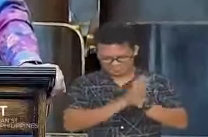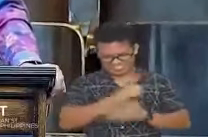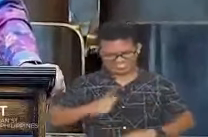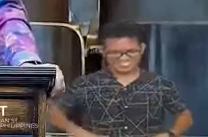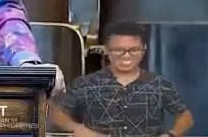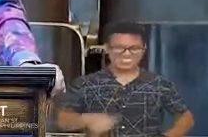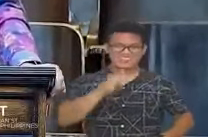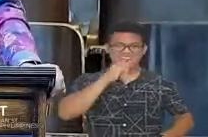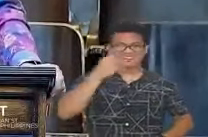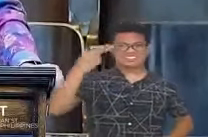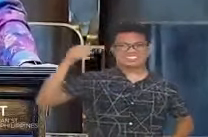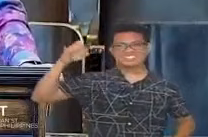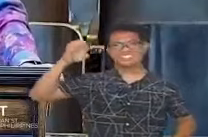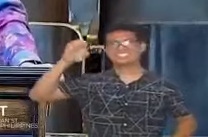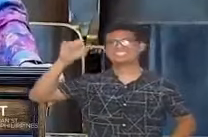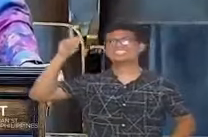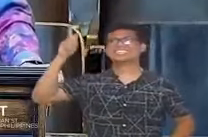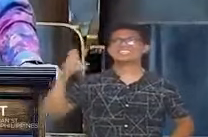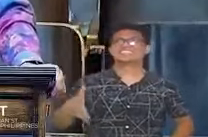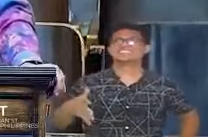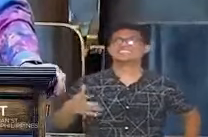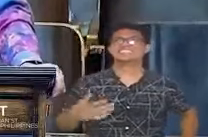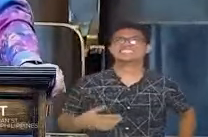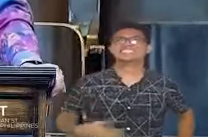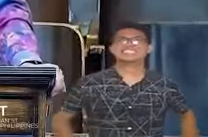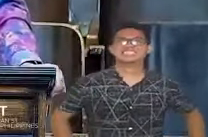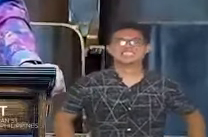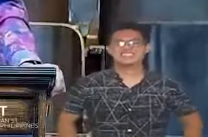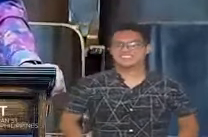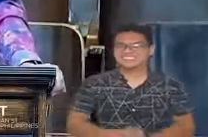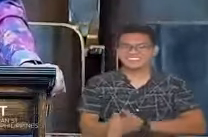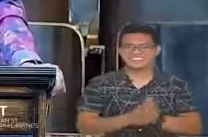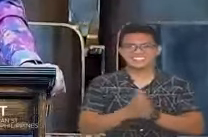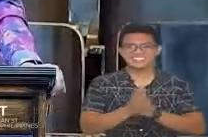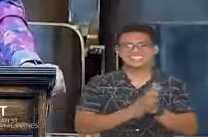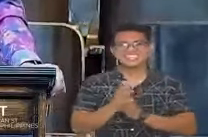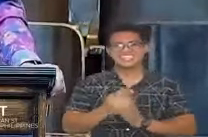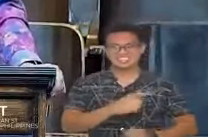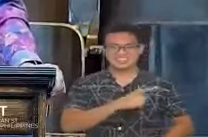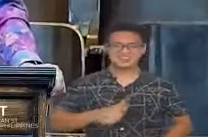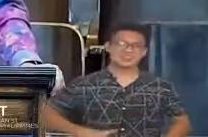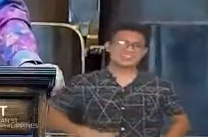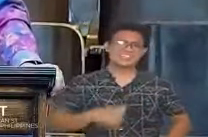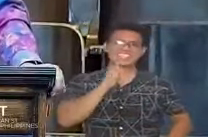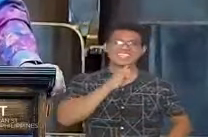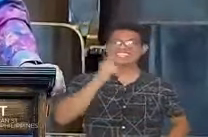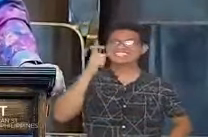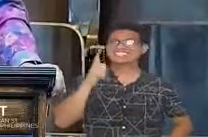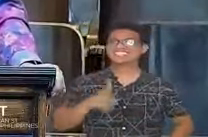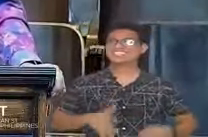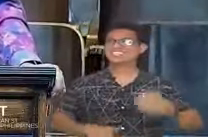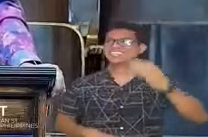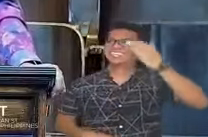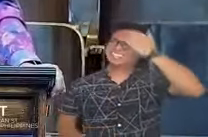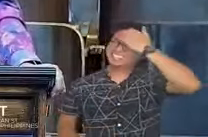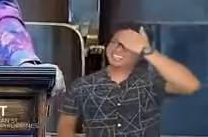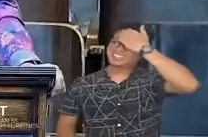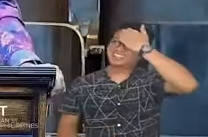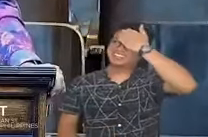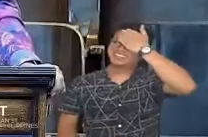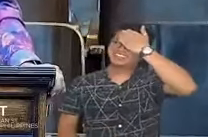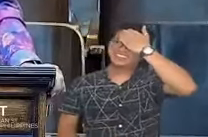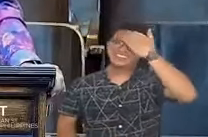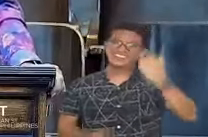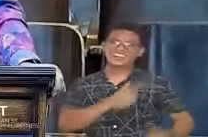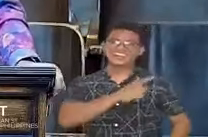The Lord, he is God. Say it. The Lord, he is God. Louder. The Lord, he